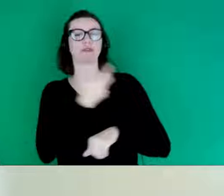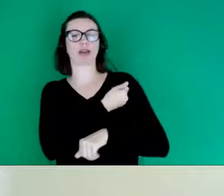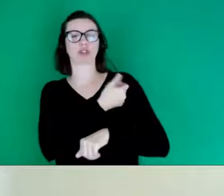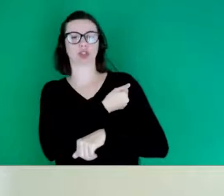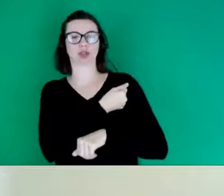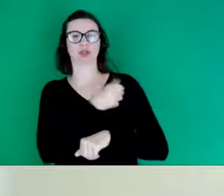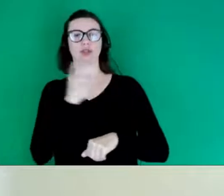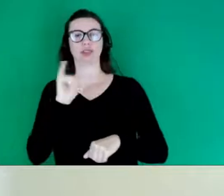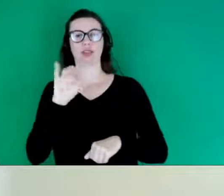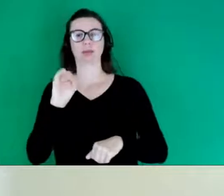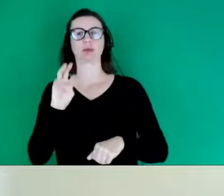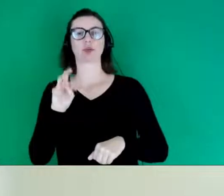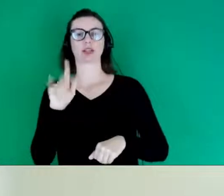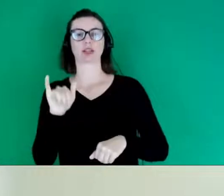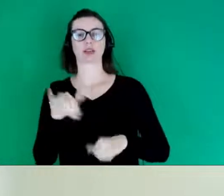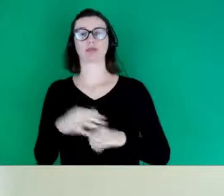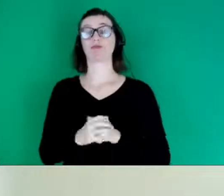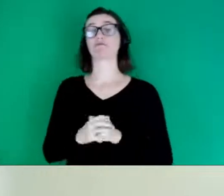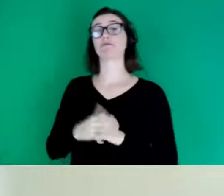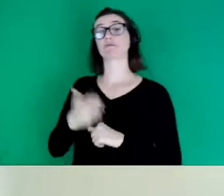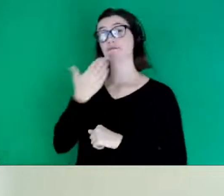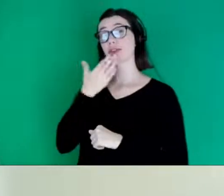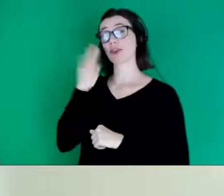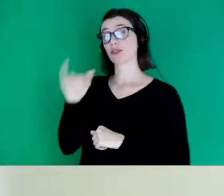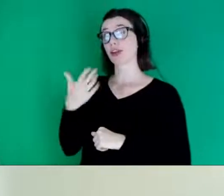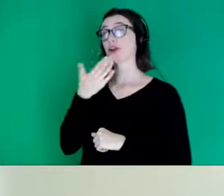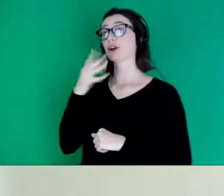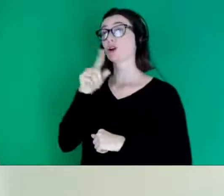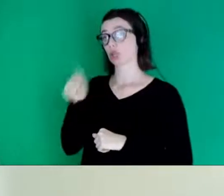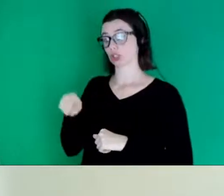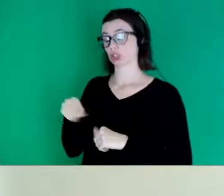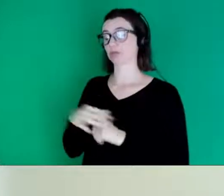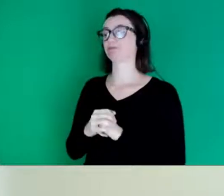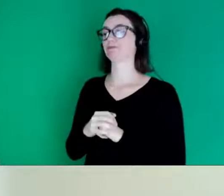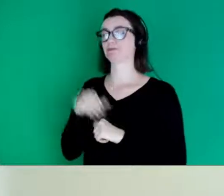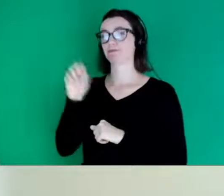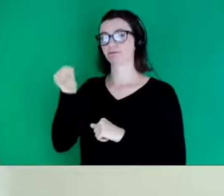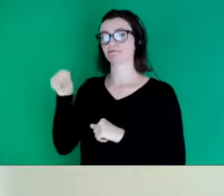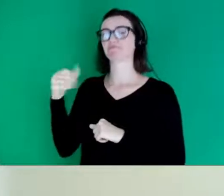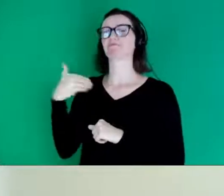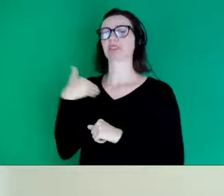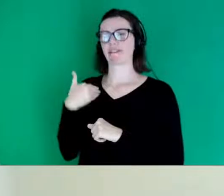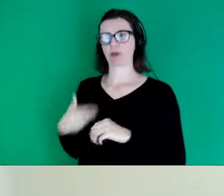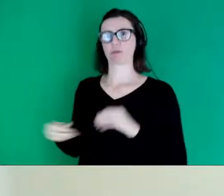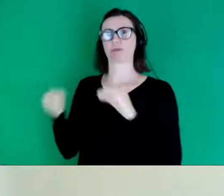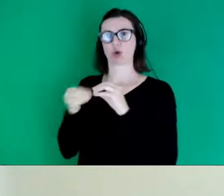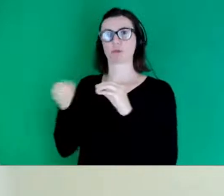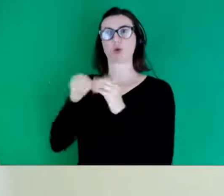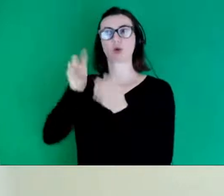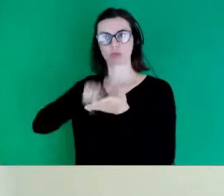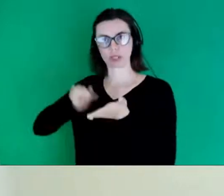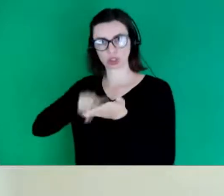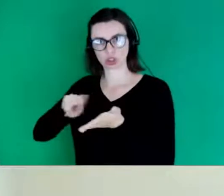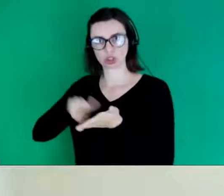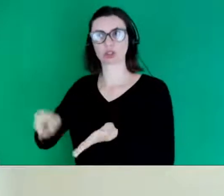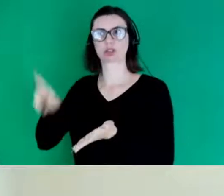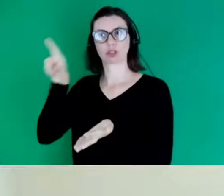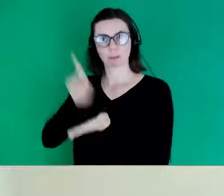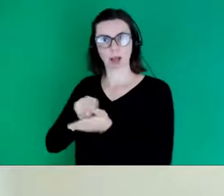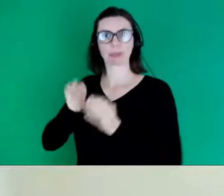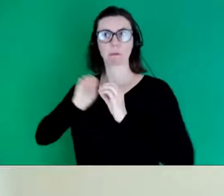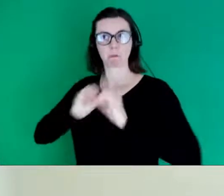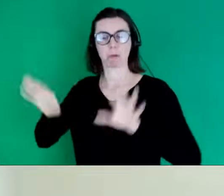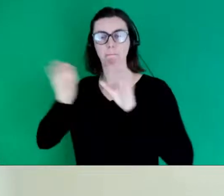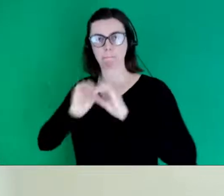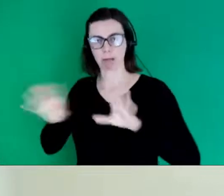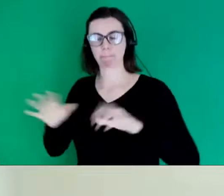Yeah, thank you. That's a good question. There has been more research done on that, and there's more being published. It